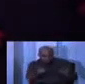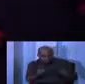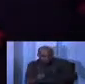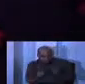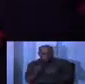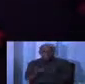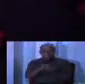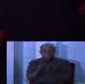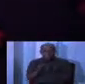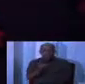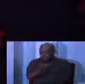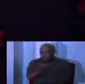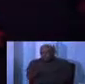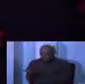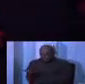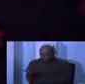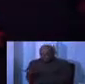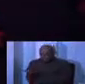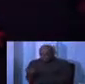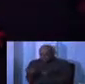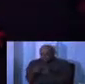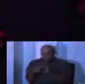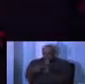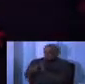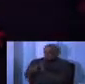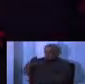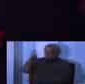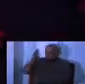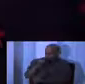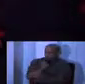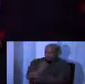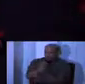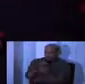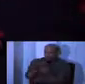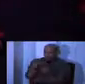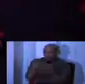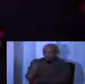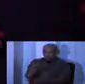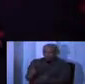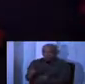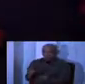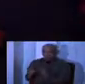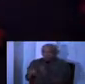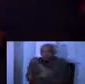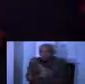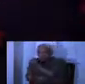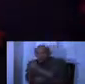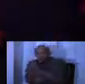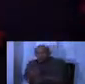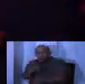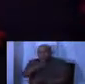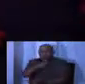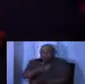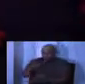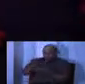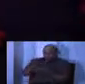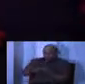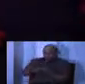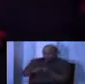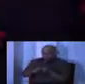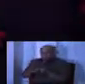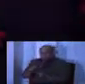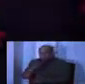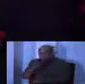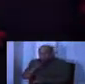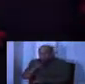is a Jesus who came to demonstrate God's love to those who were on the margins of society. The woman who sat at the well and felt